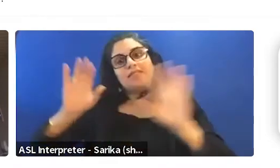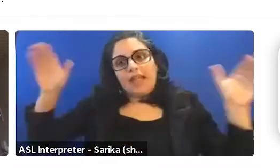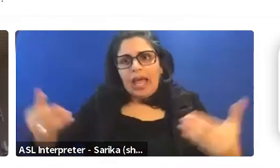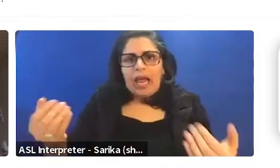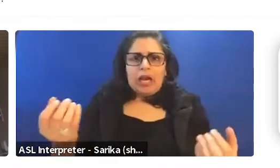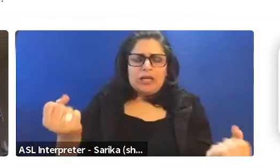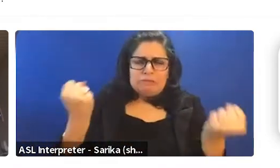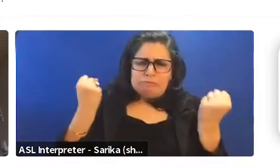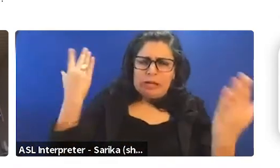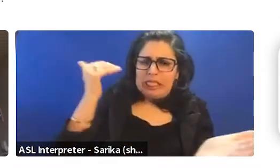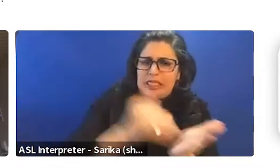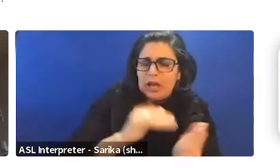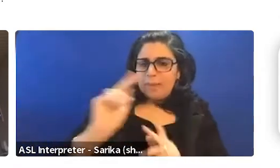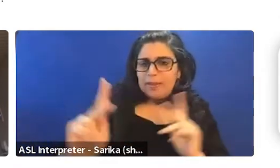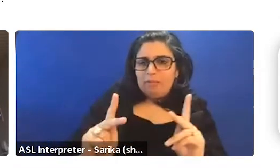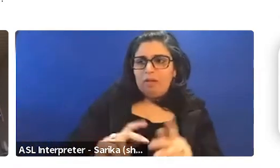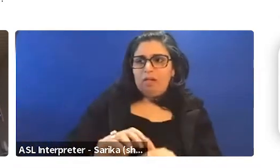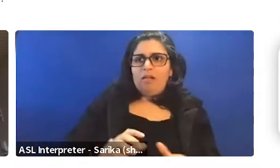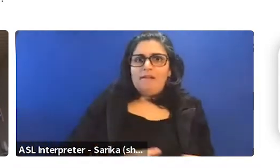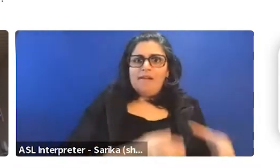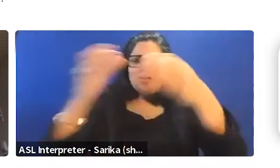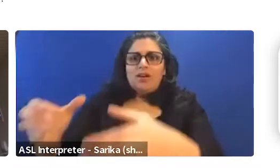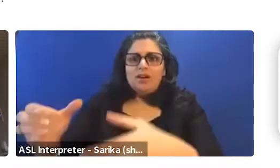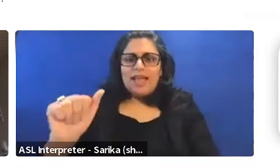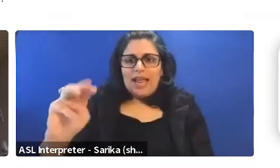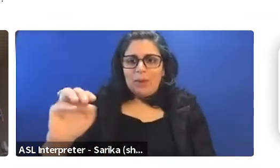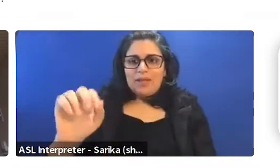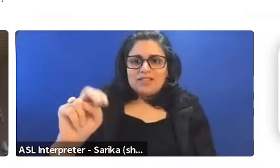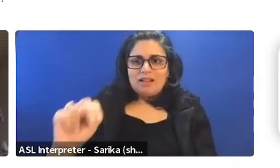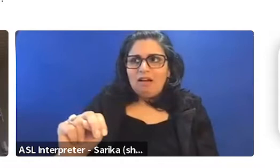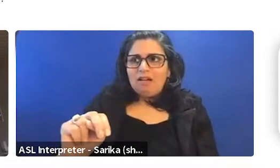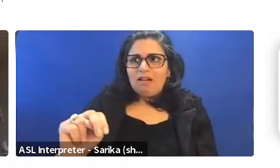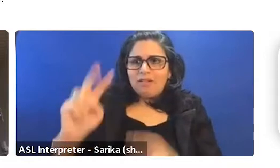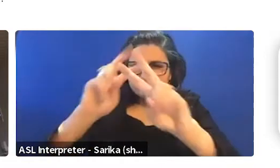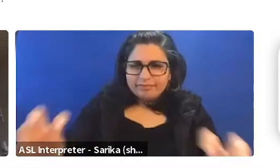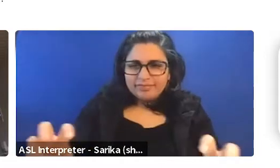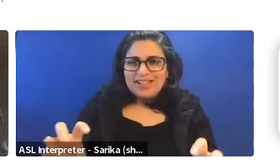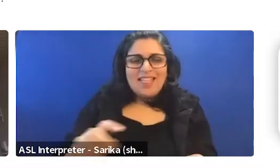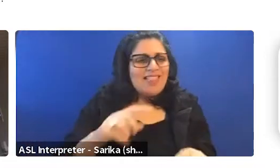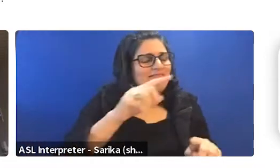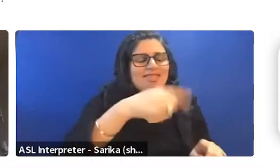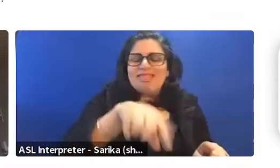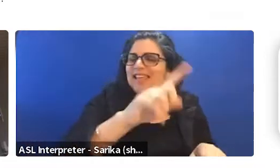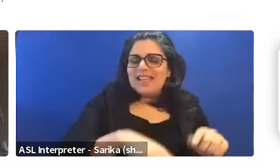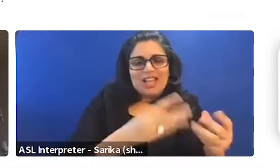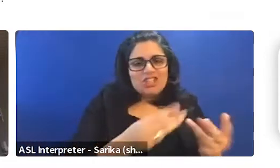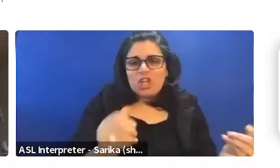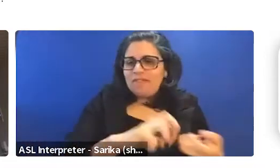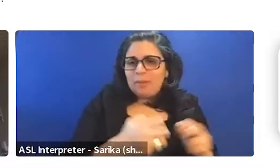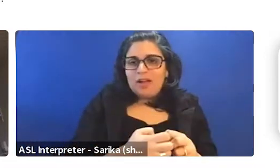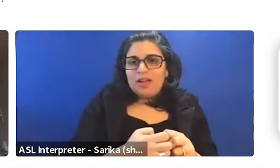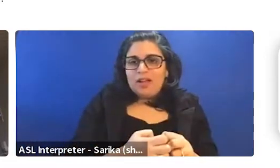them in the Amazon and keep seeing it. It is not a problem that they can solve. It's a problem that